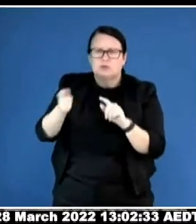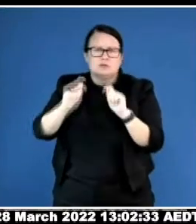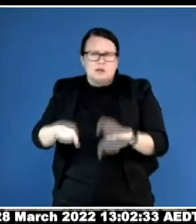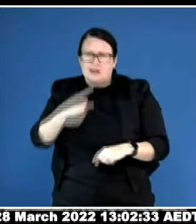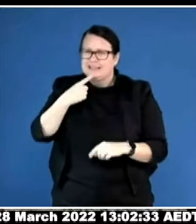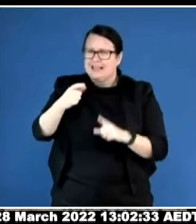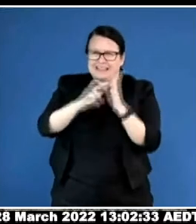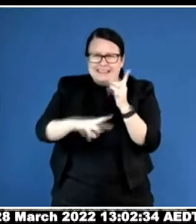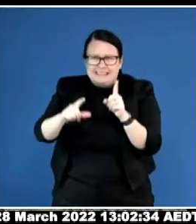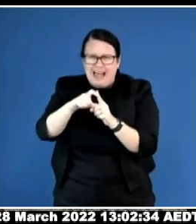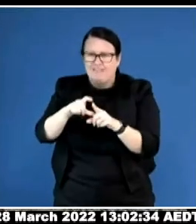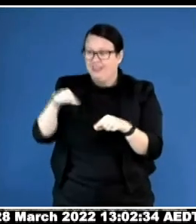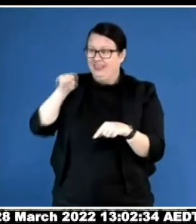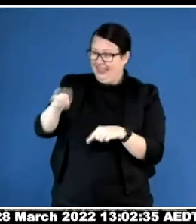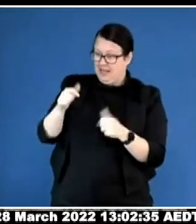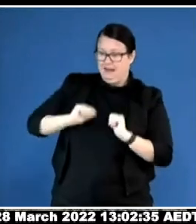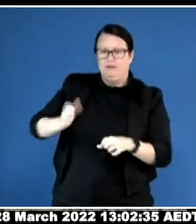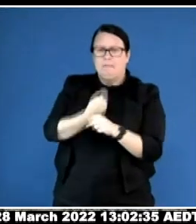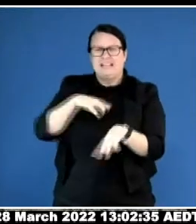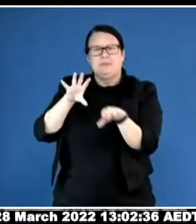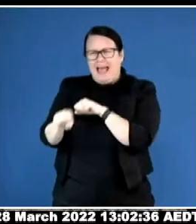makes me hate you.